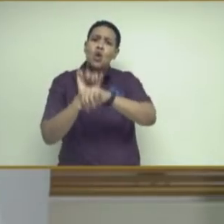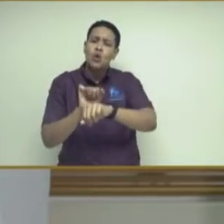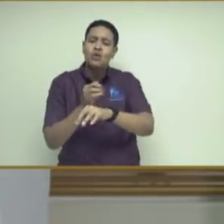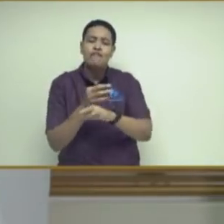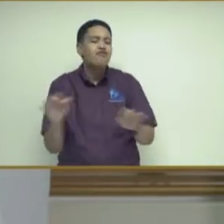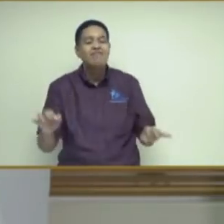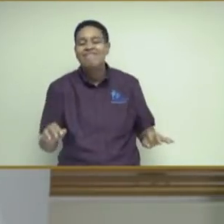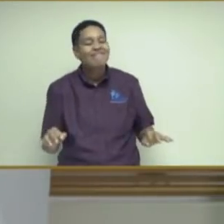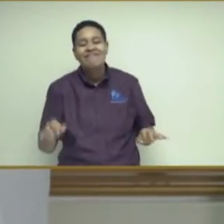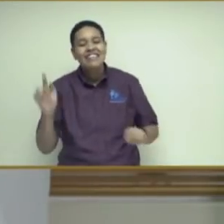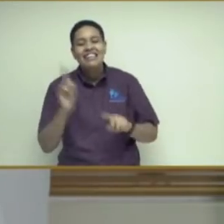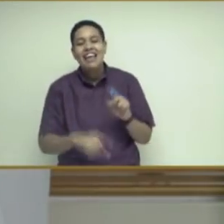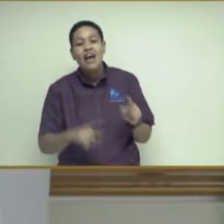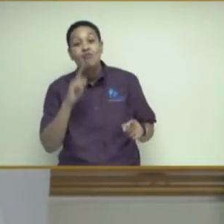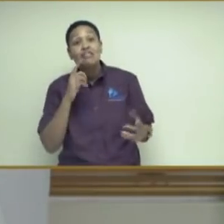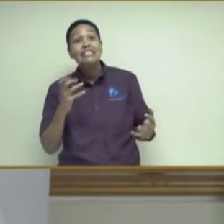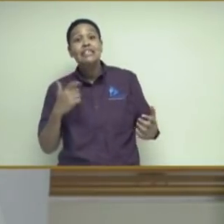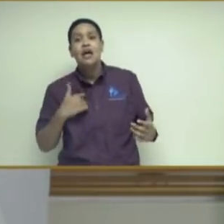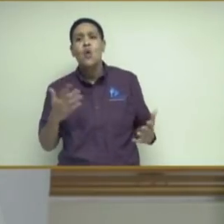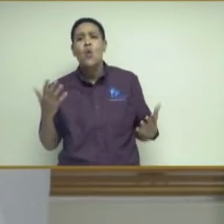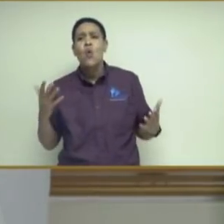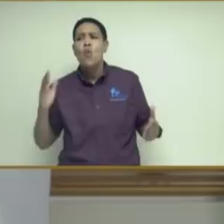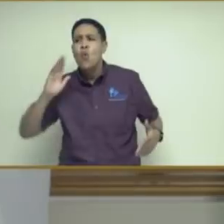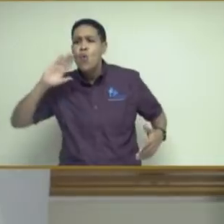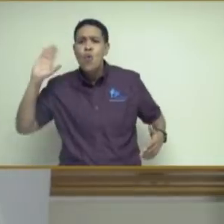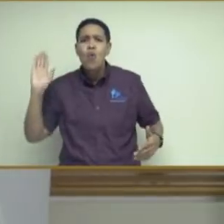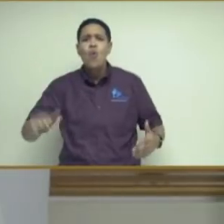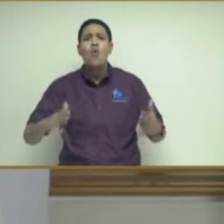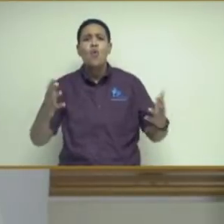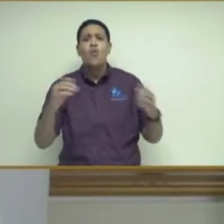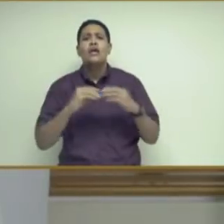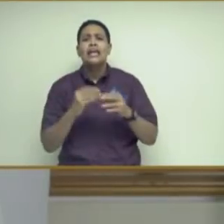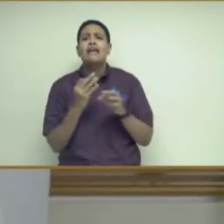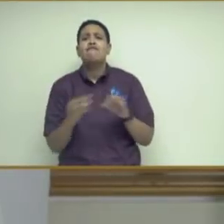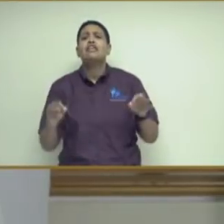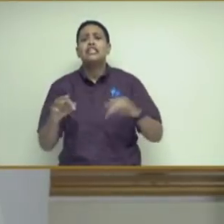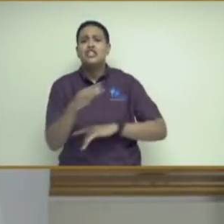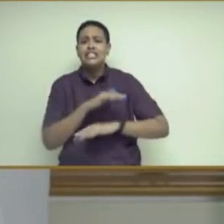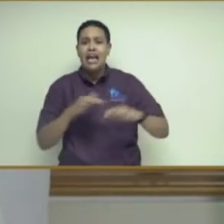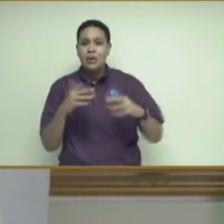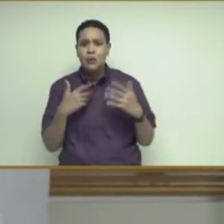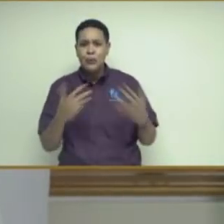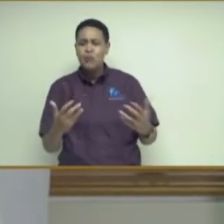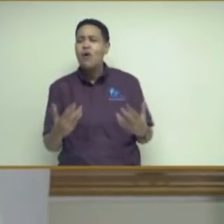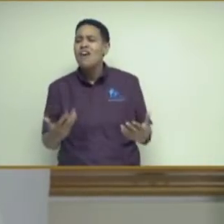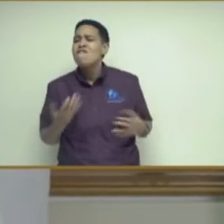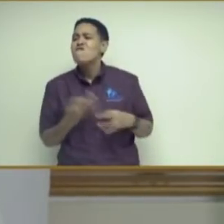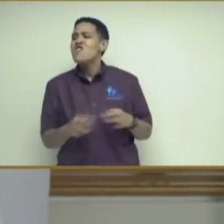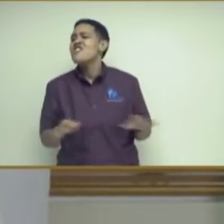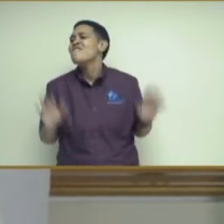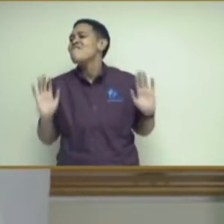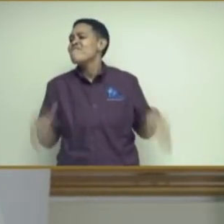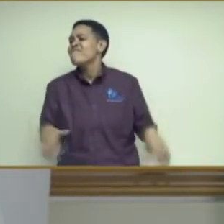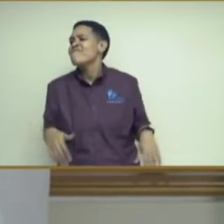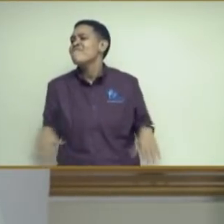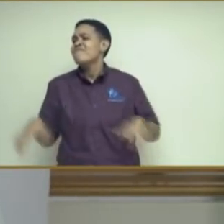which clearly is the desire of all of us in a free society, and also